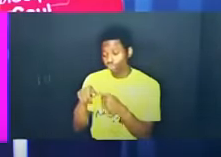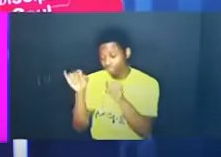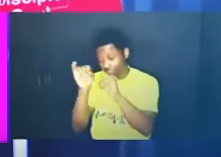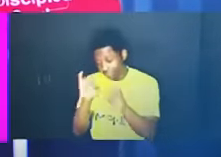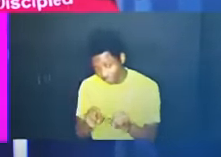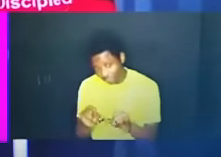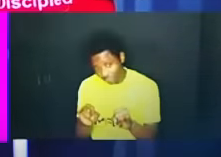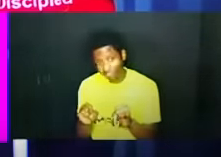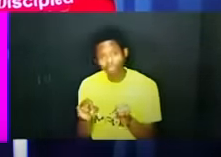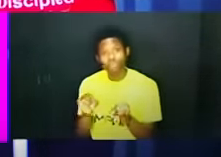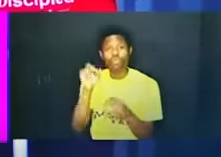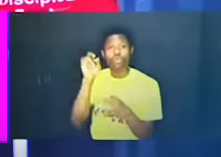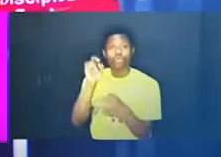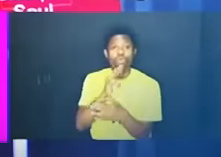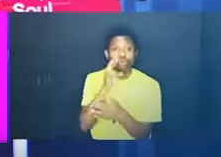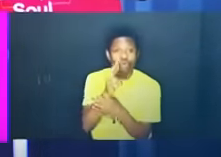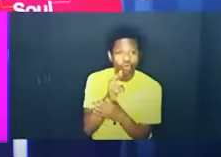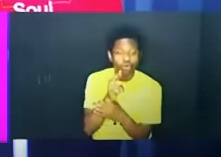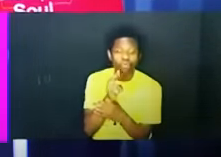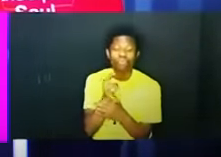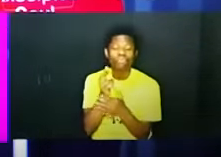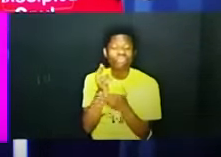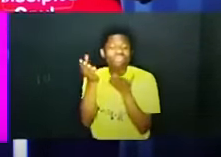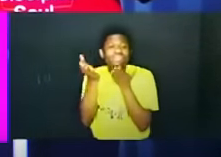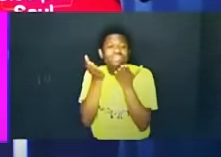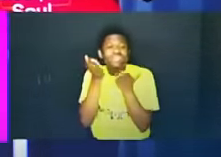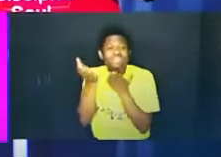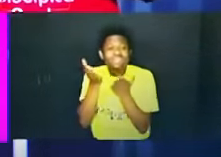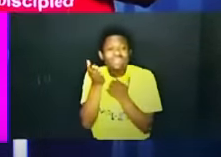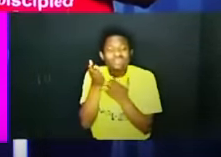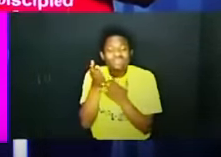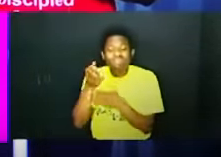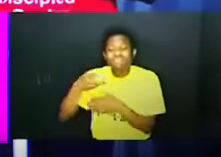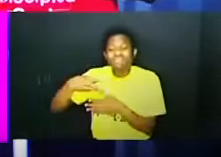nor serve avodah them.